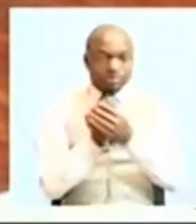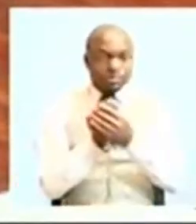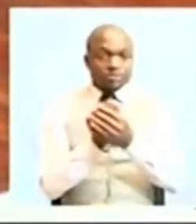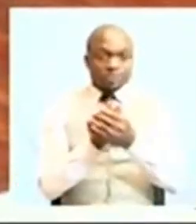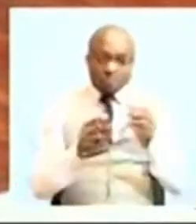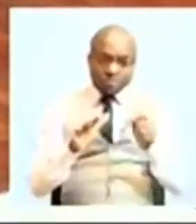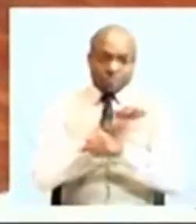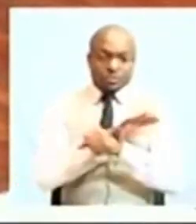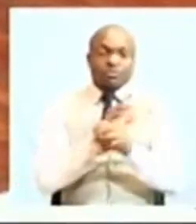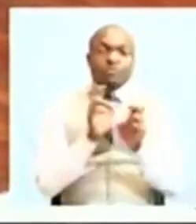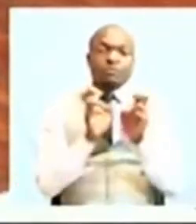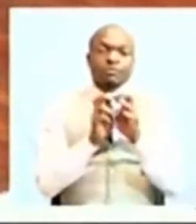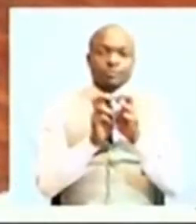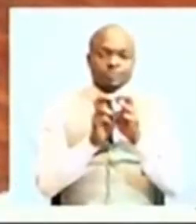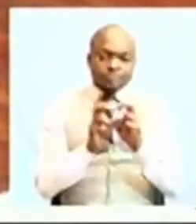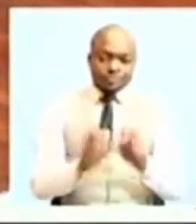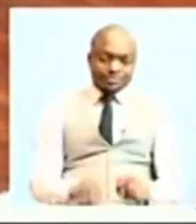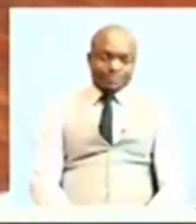package.